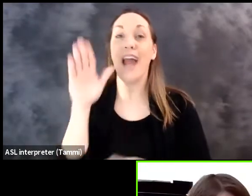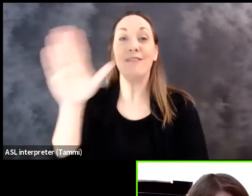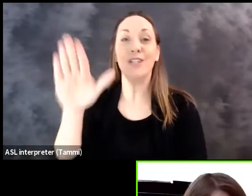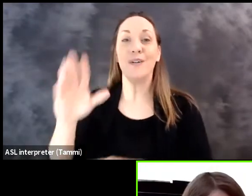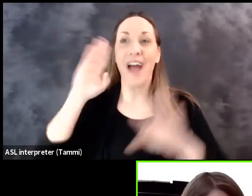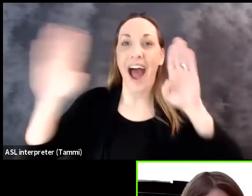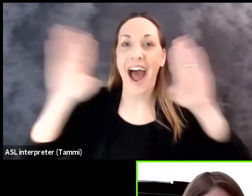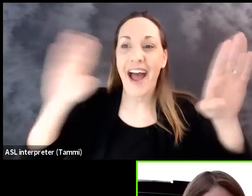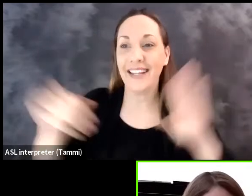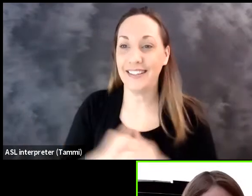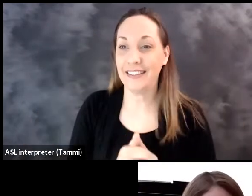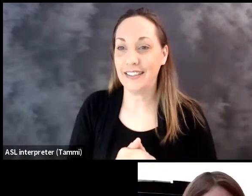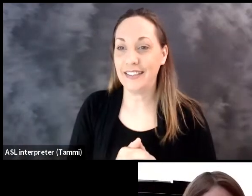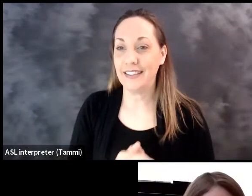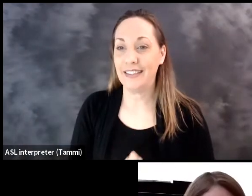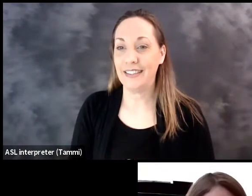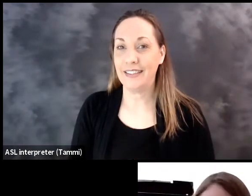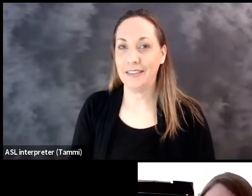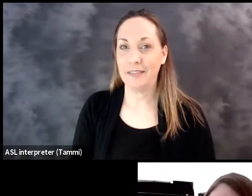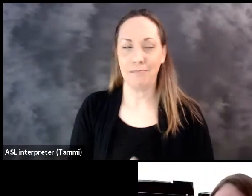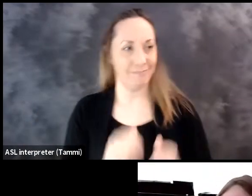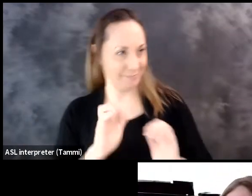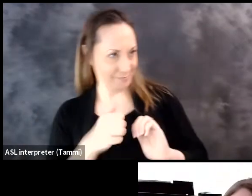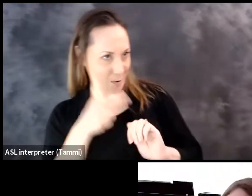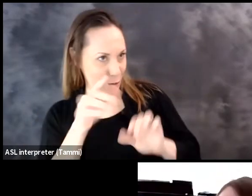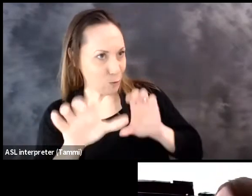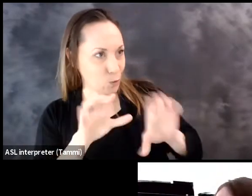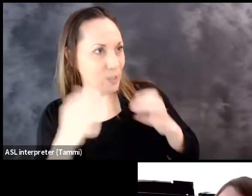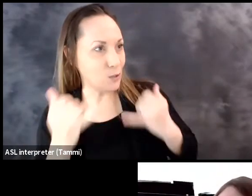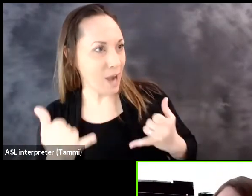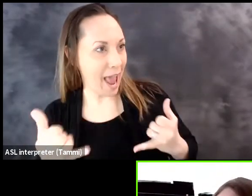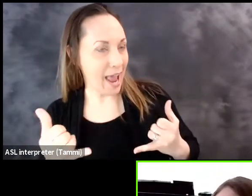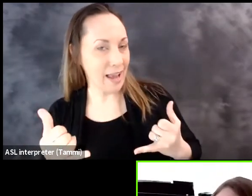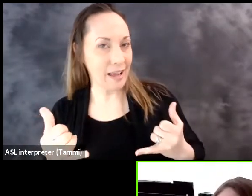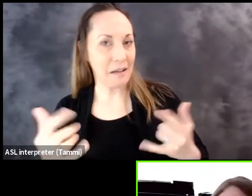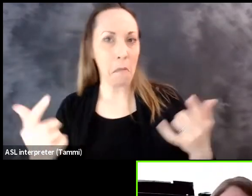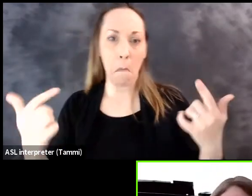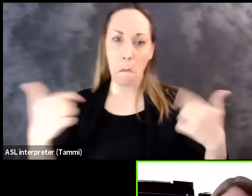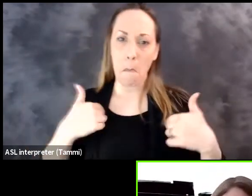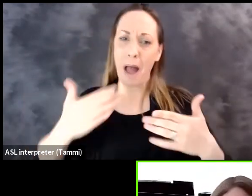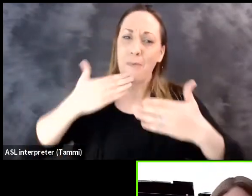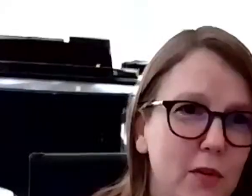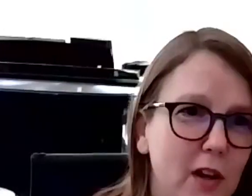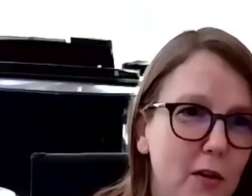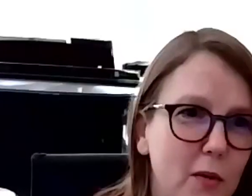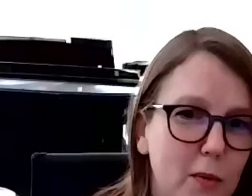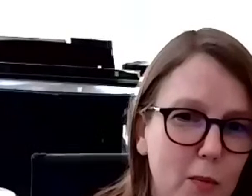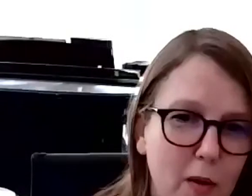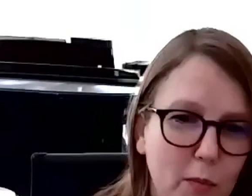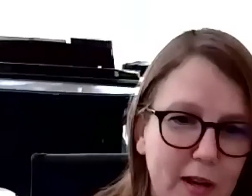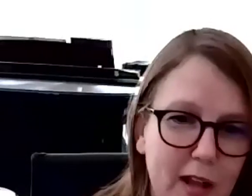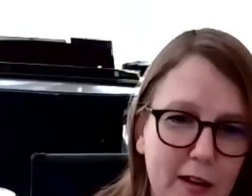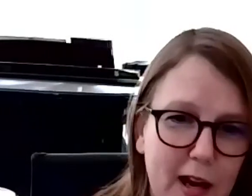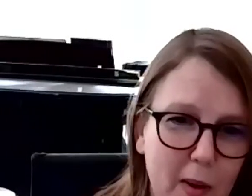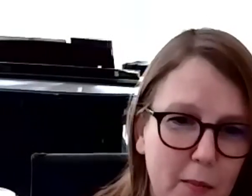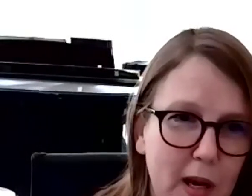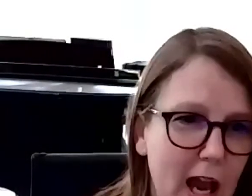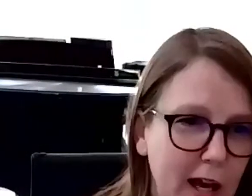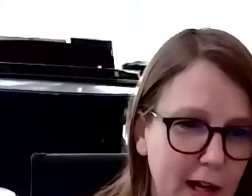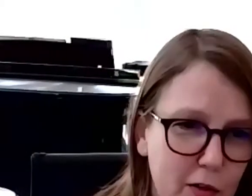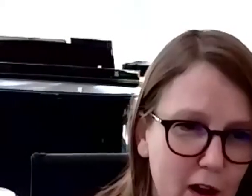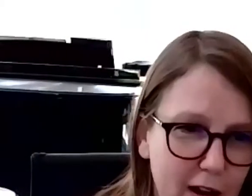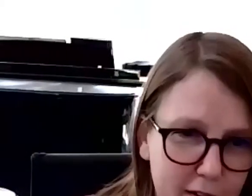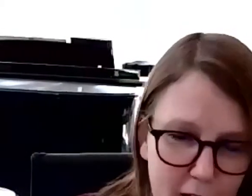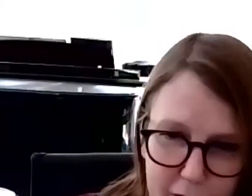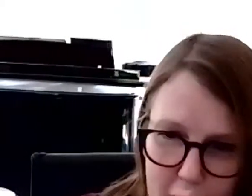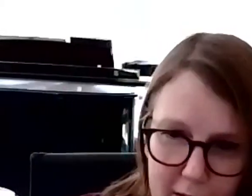folks. How are you doing today? I'm good. The sun is shining in Seattle, so we take that when we